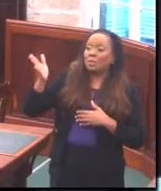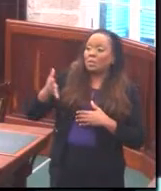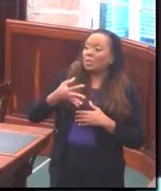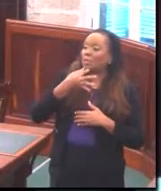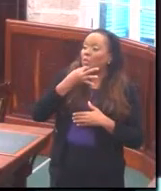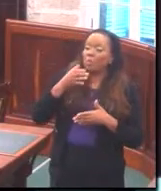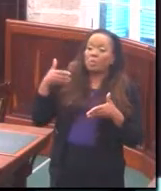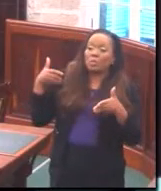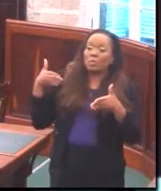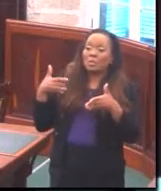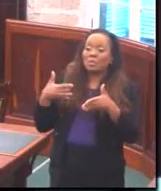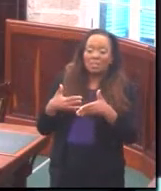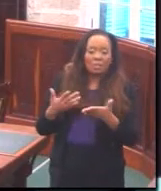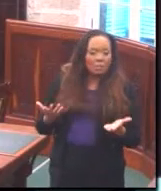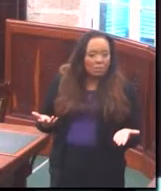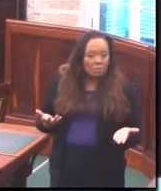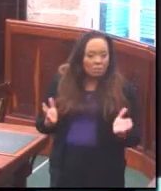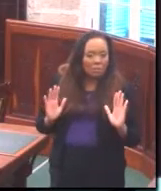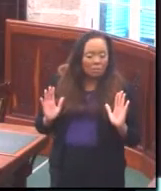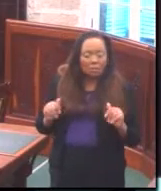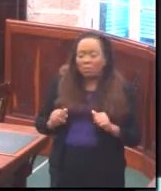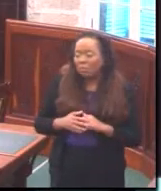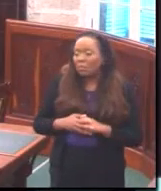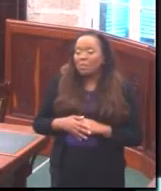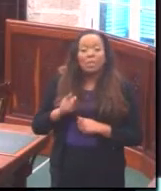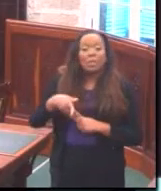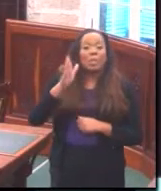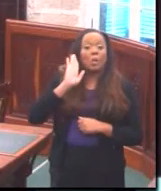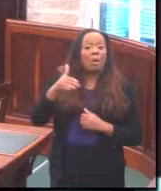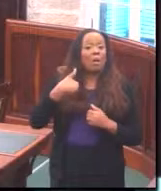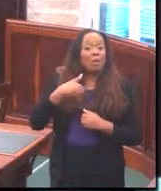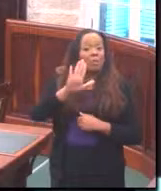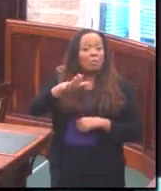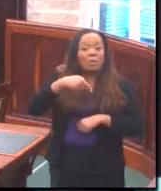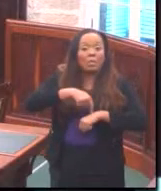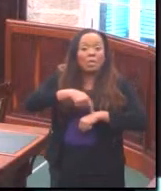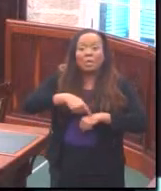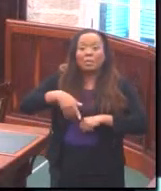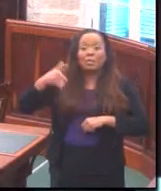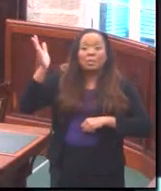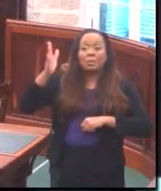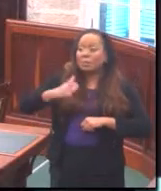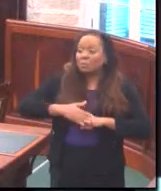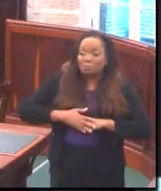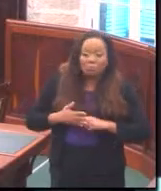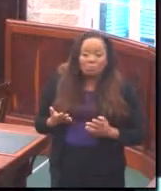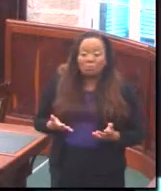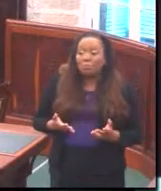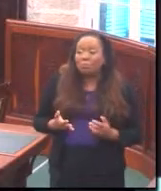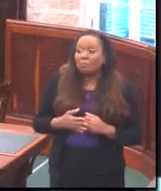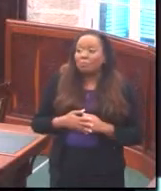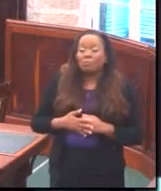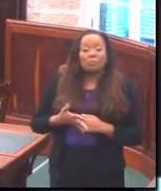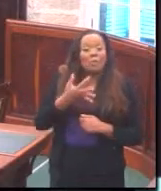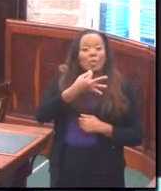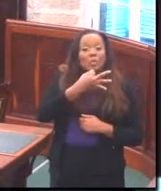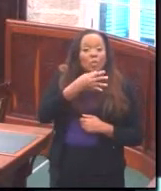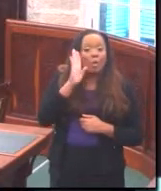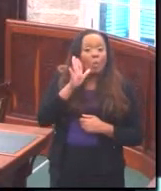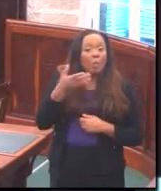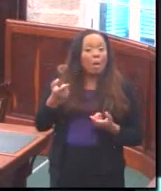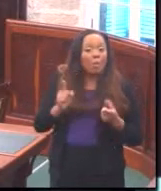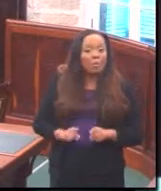for that, Honourable Member. You're giving me the date? You will have your time. Sundays upon us, Honourable